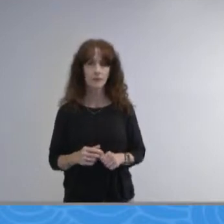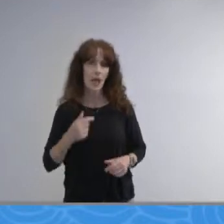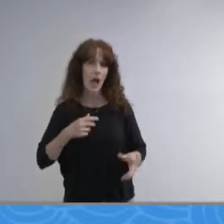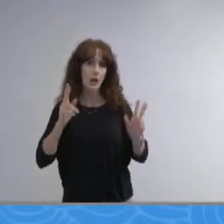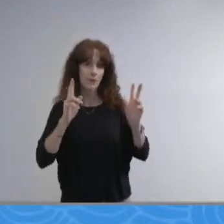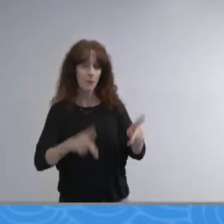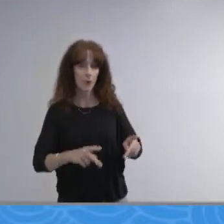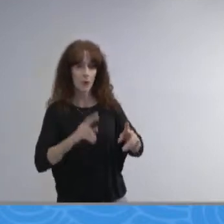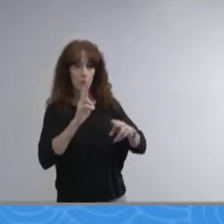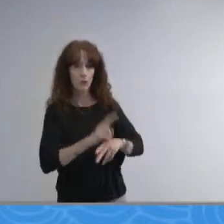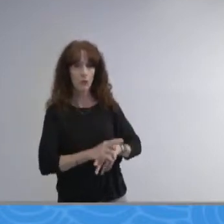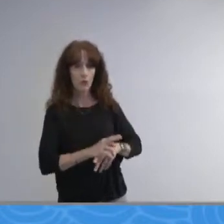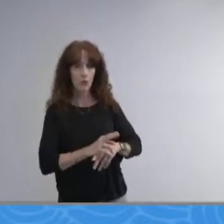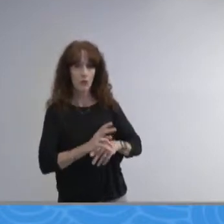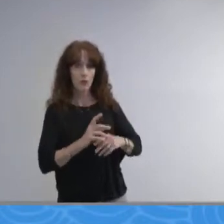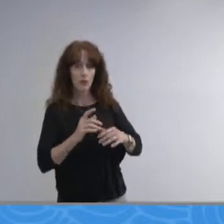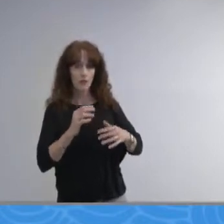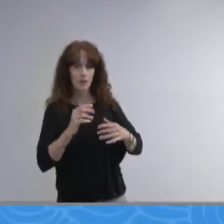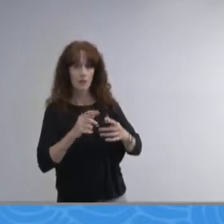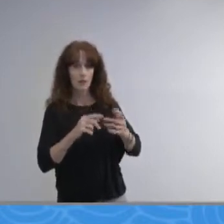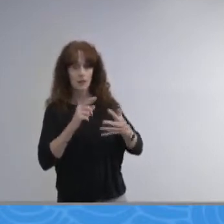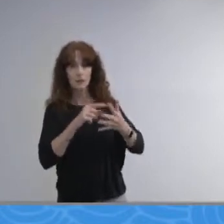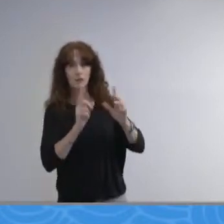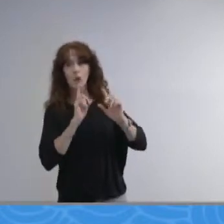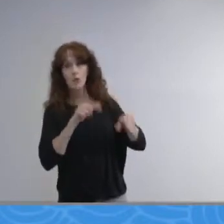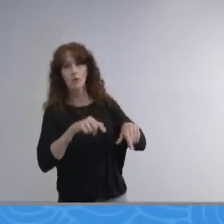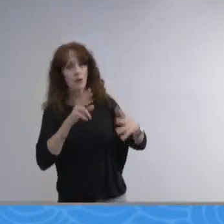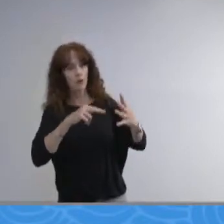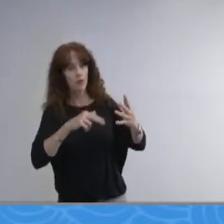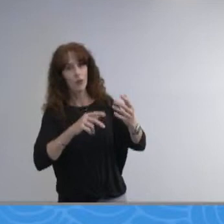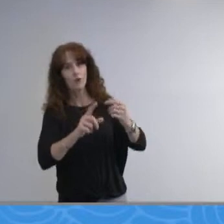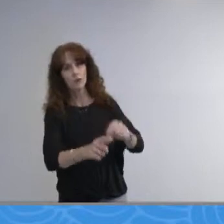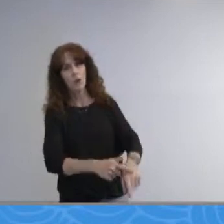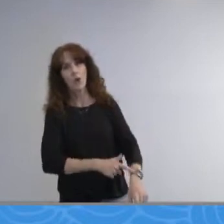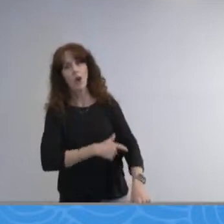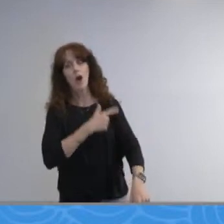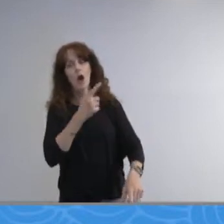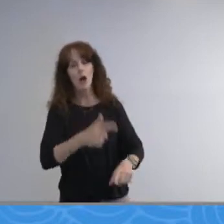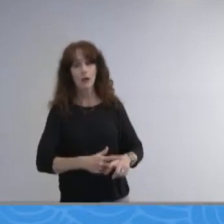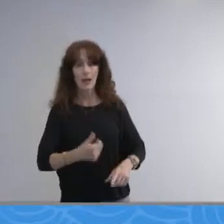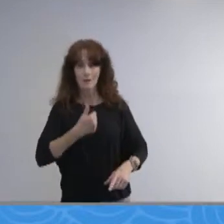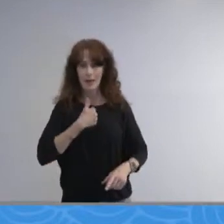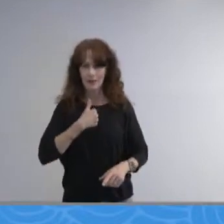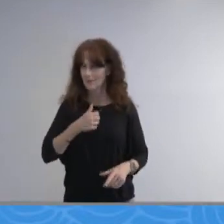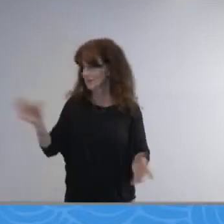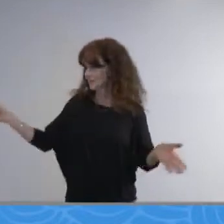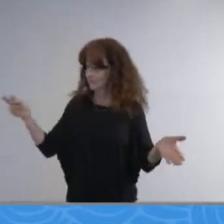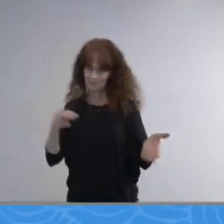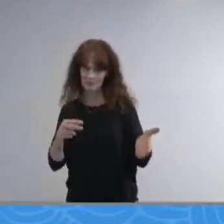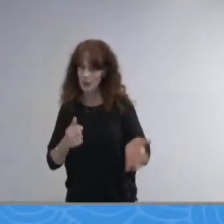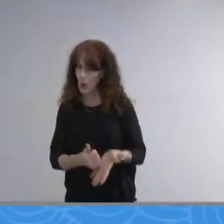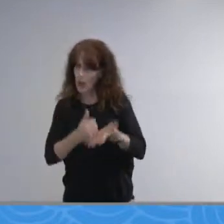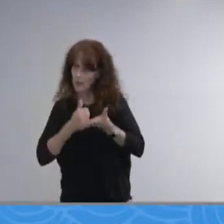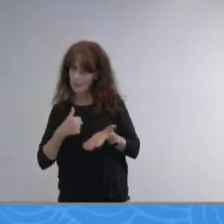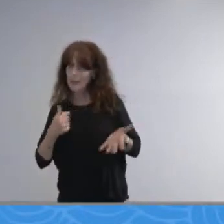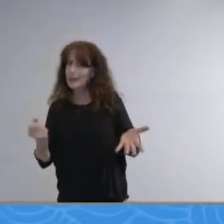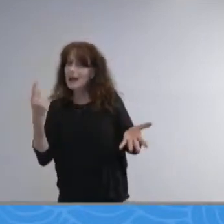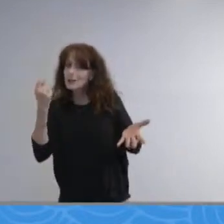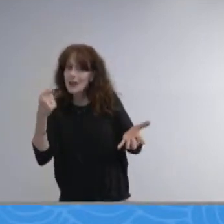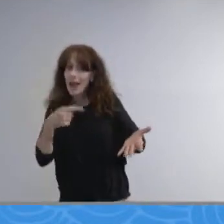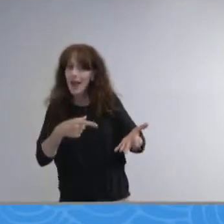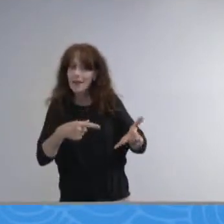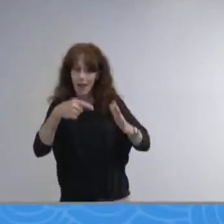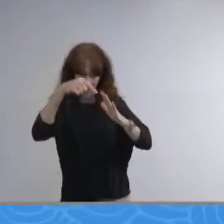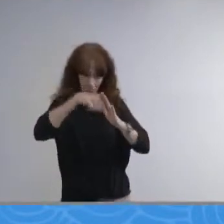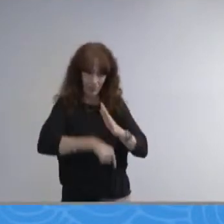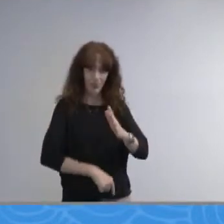person that's used to reading reports and they're so long and extensive, and sometimes I even ask another person to help me so that I could understand